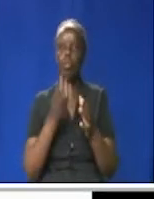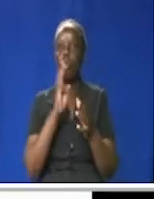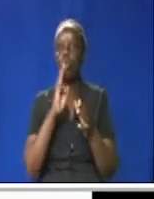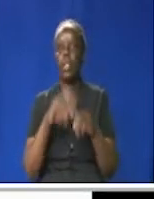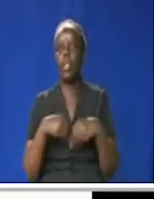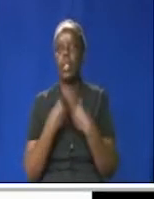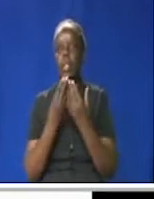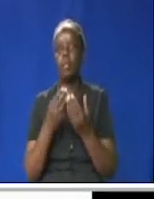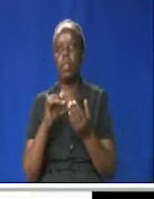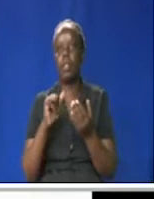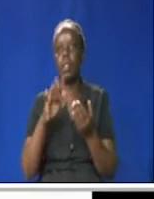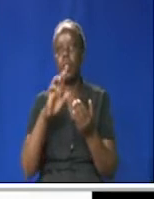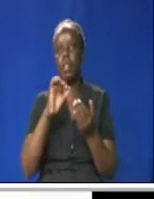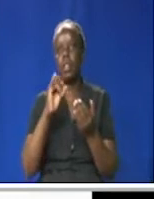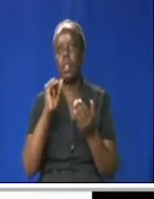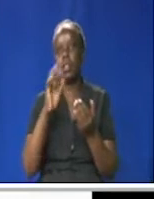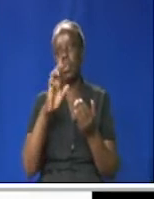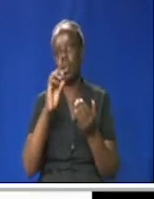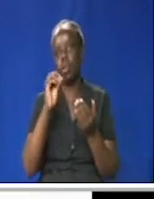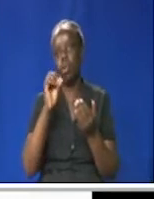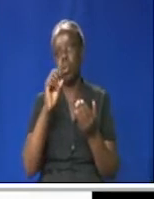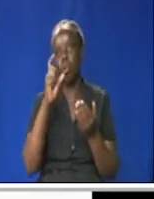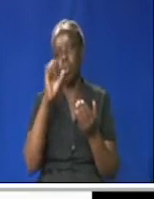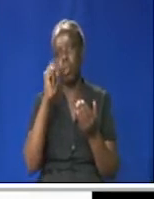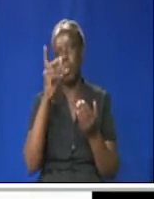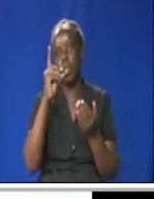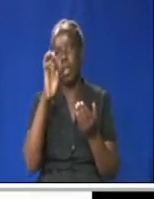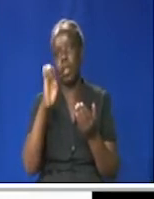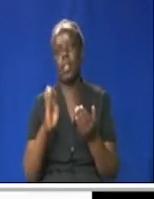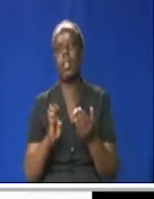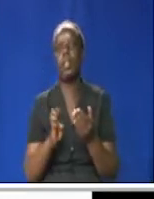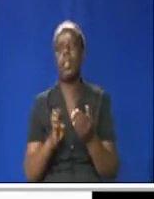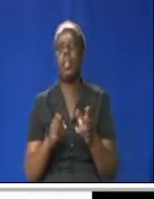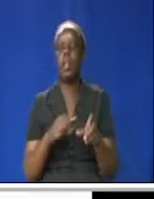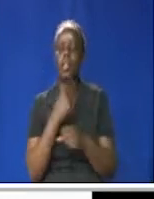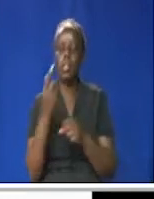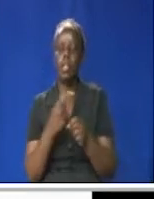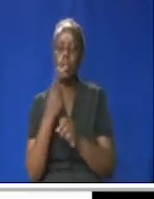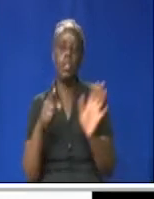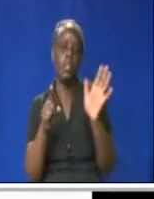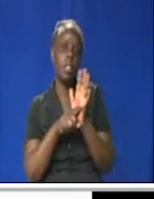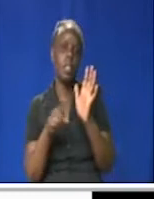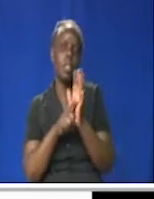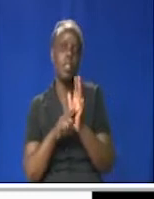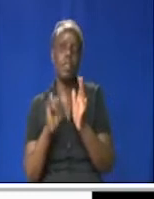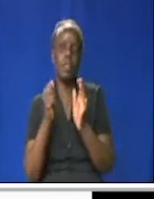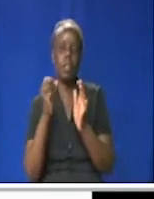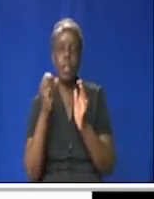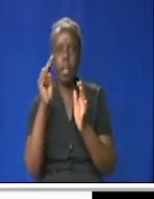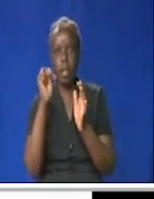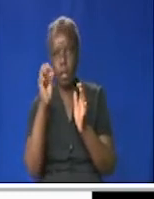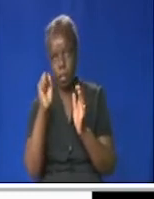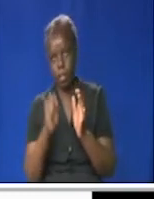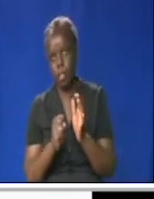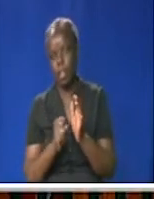And produce hydroxide ions as the only negatively charged ion. Meaning, any substance